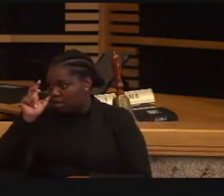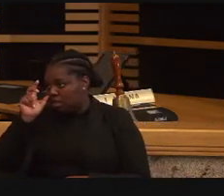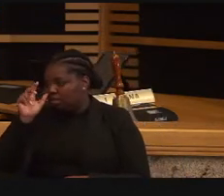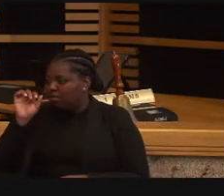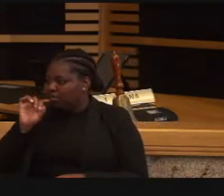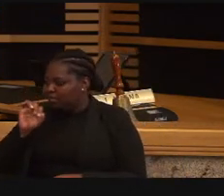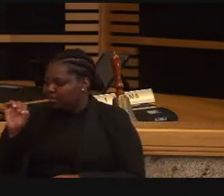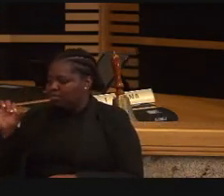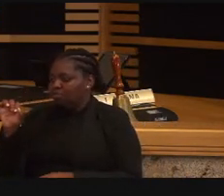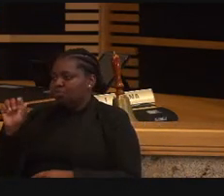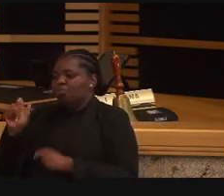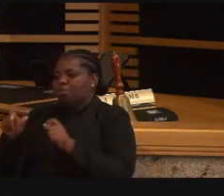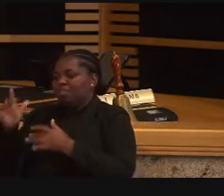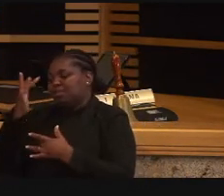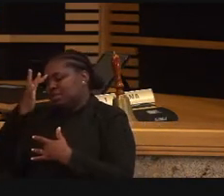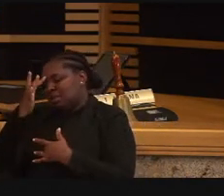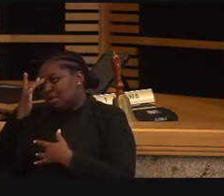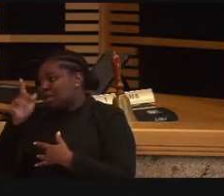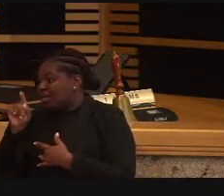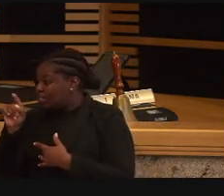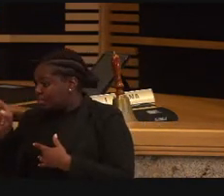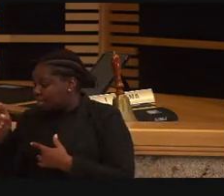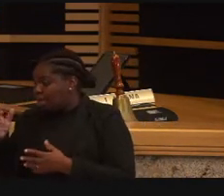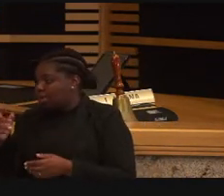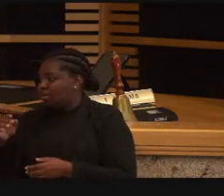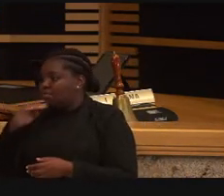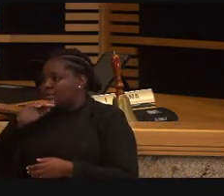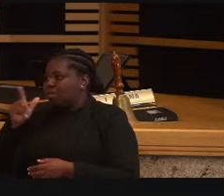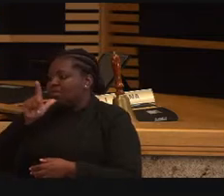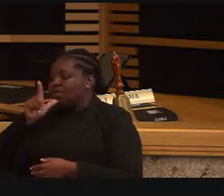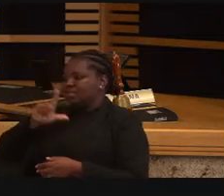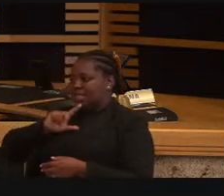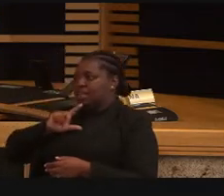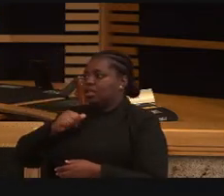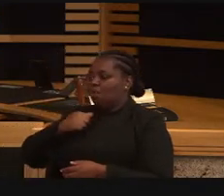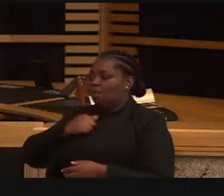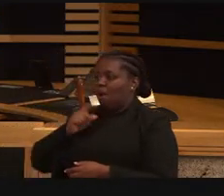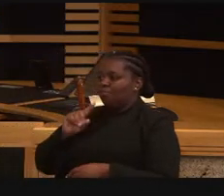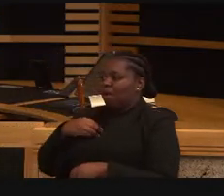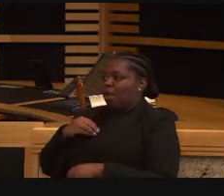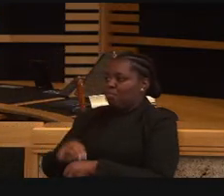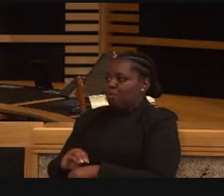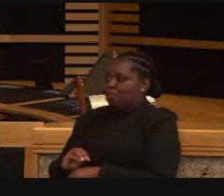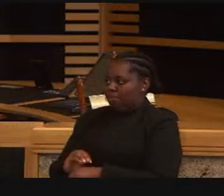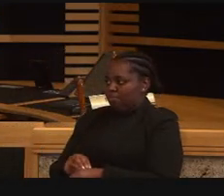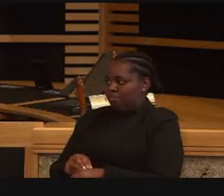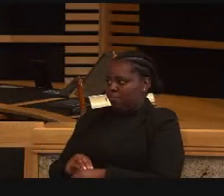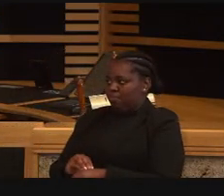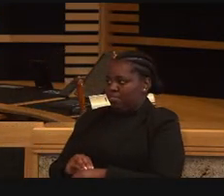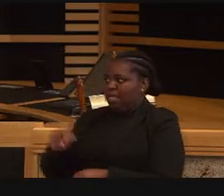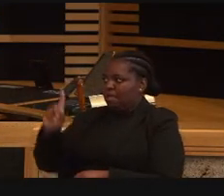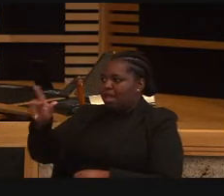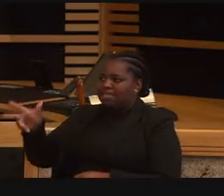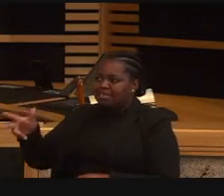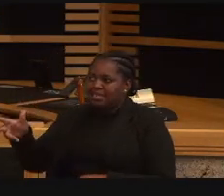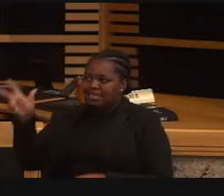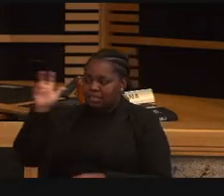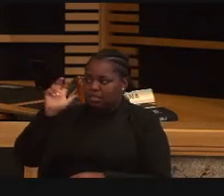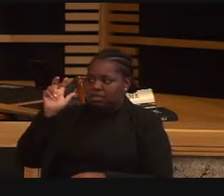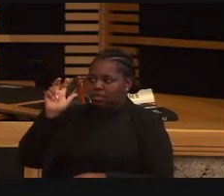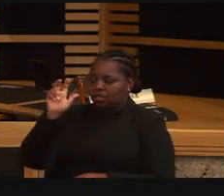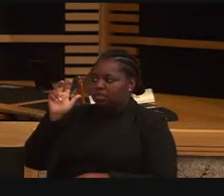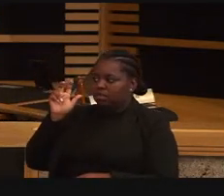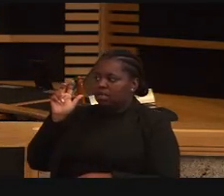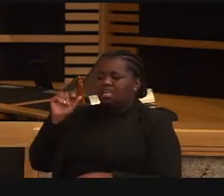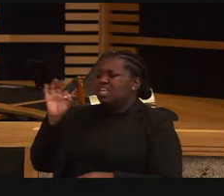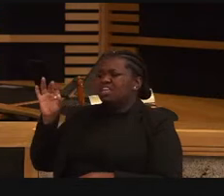patient. He or she is telling you the diagnosis. Listen to the patient. Even if you